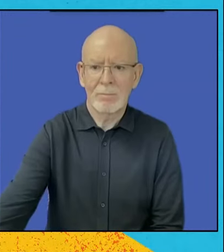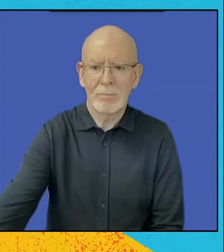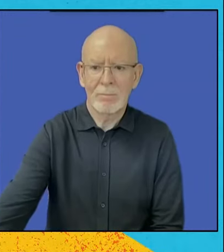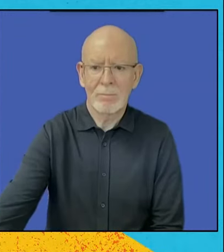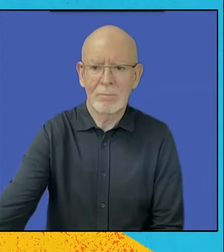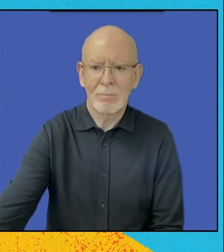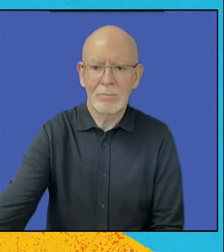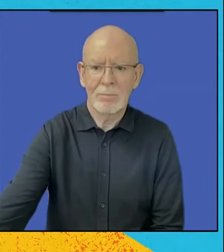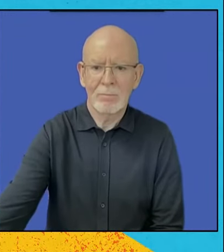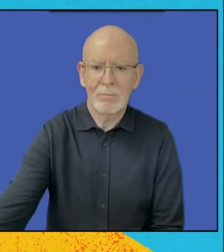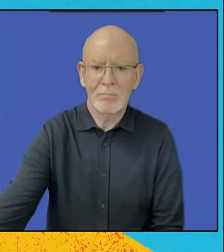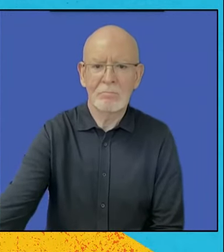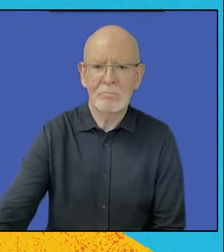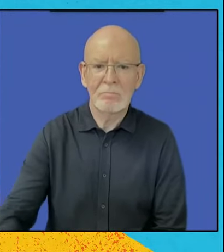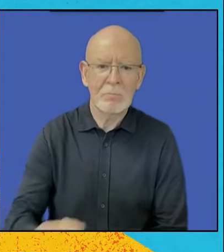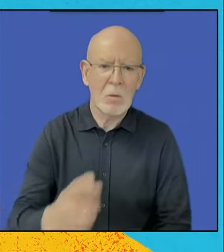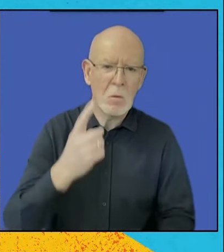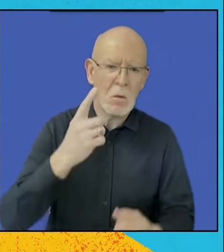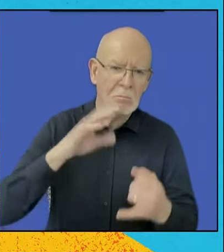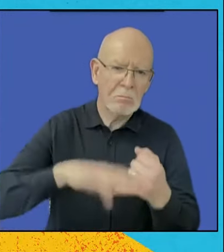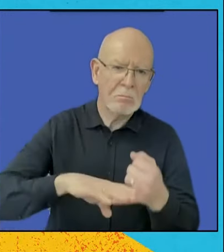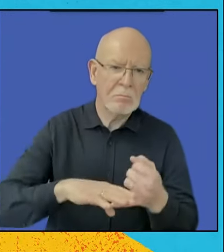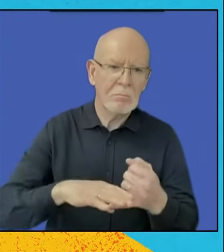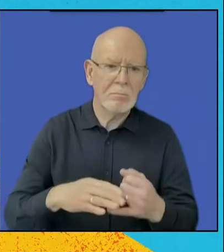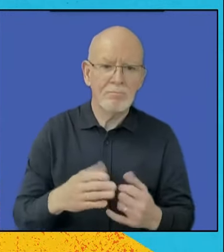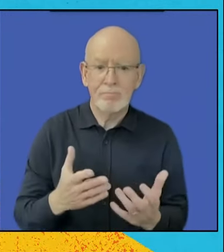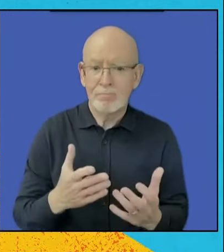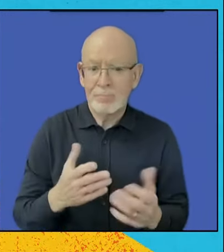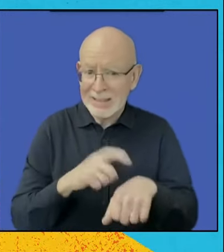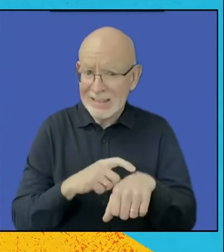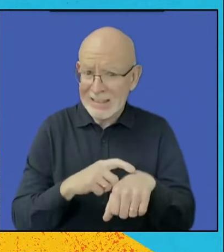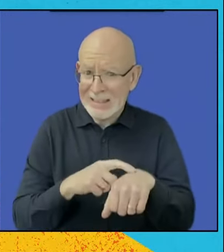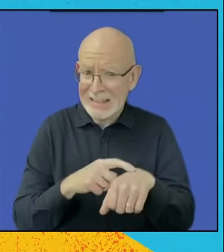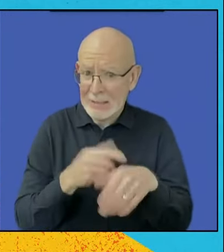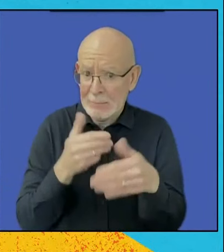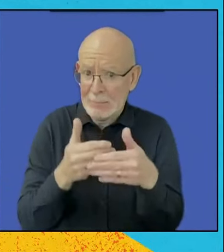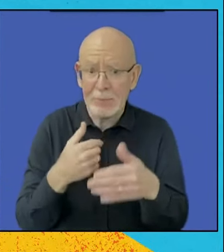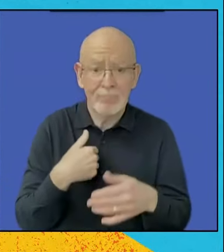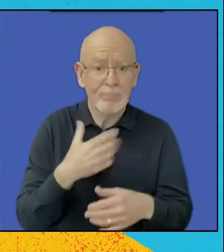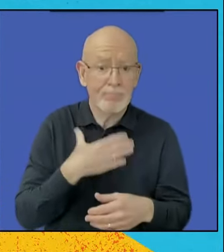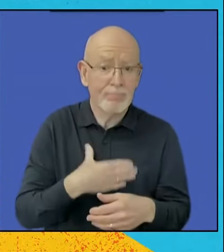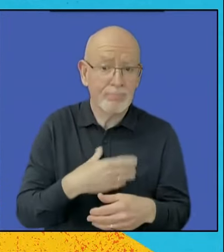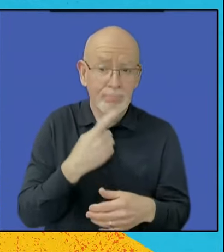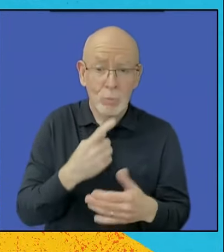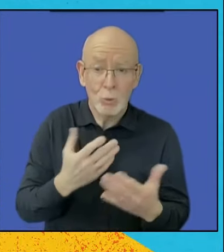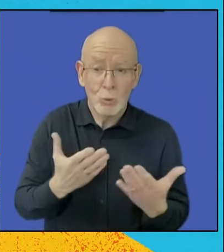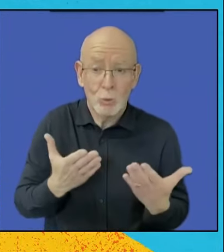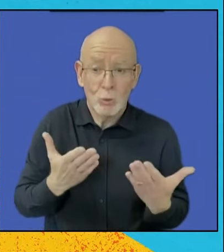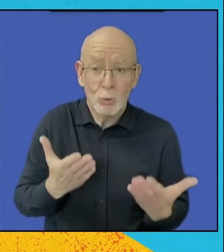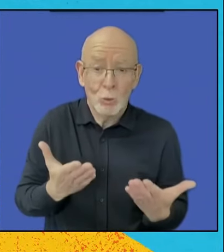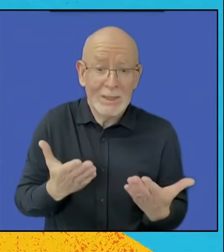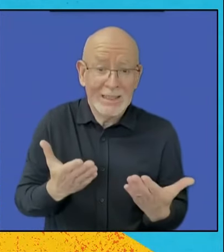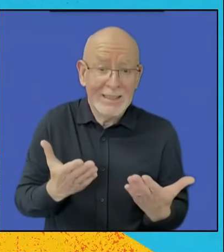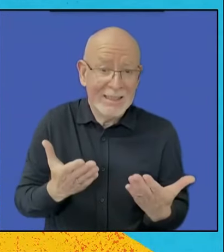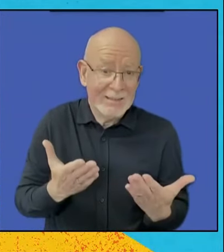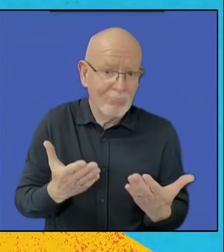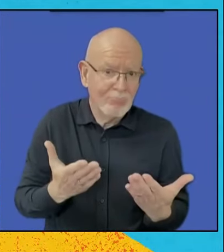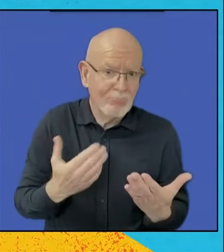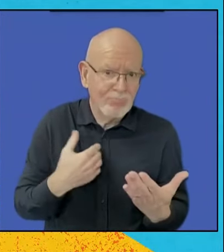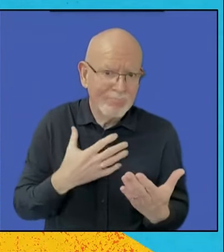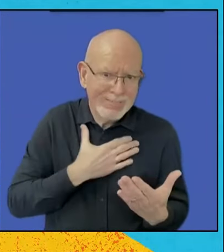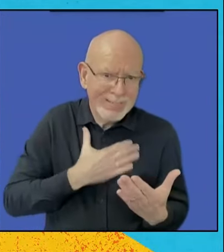Sustainable Development. And for that to happen, we need to move from speeches and policy briefs to tangible action. Mm-hmm. We need to move from just coming